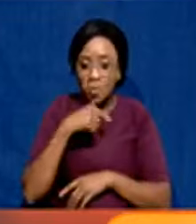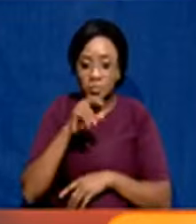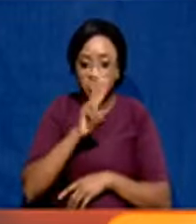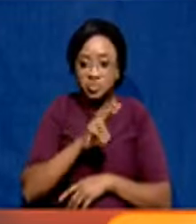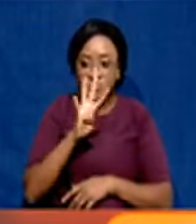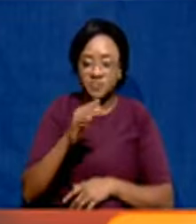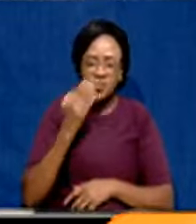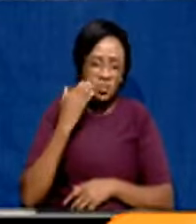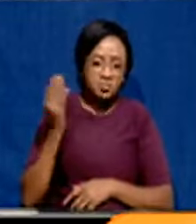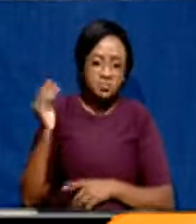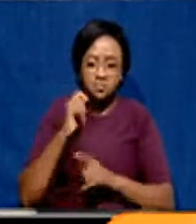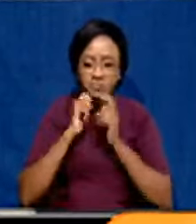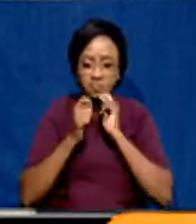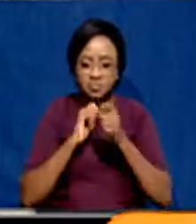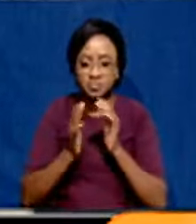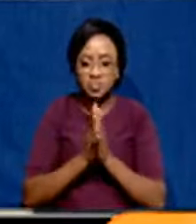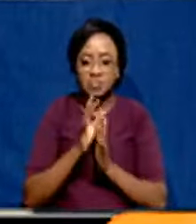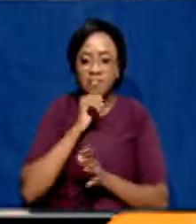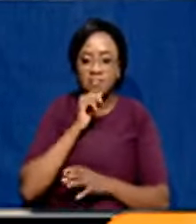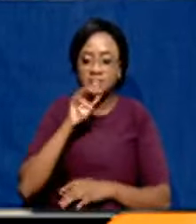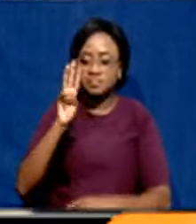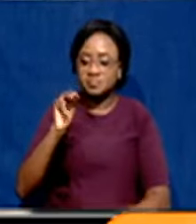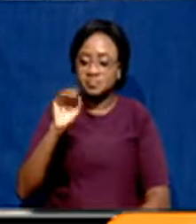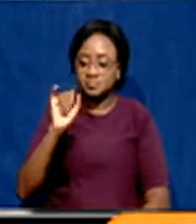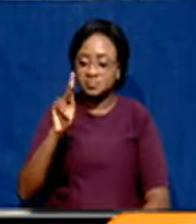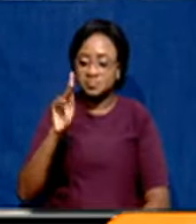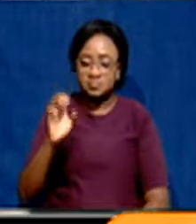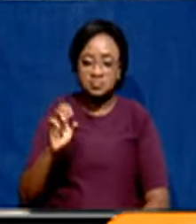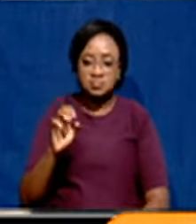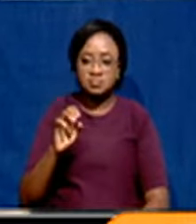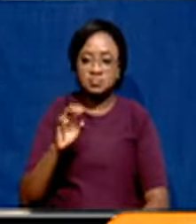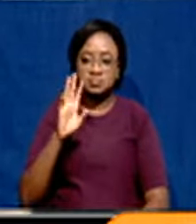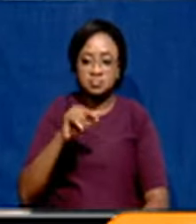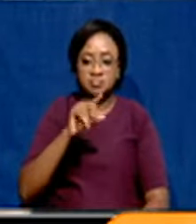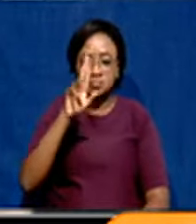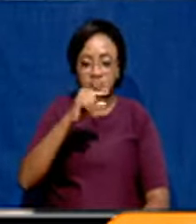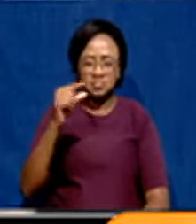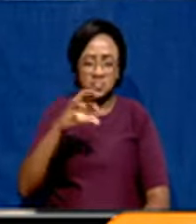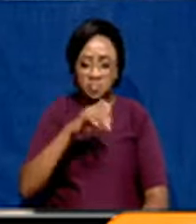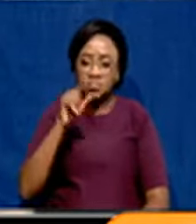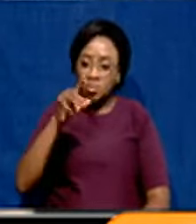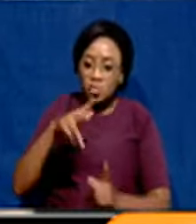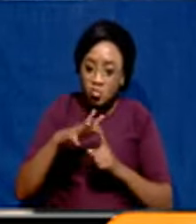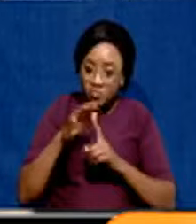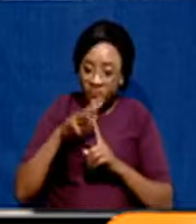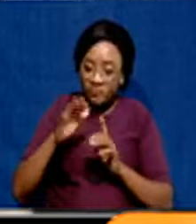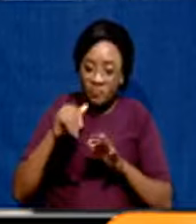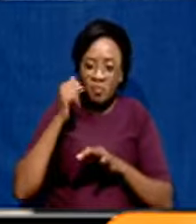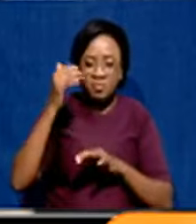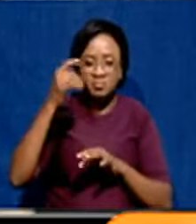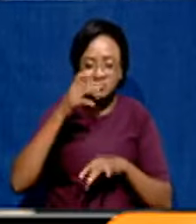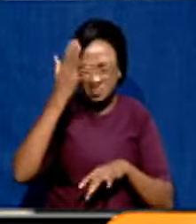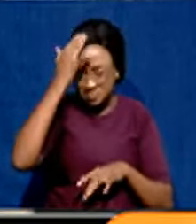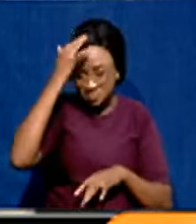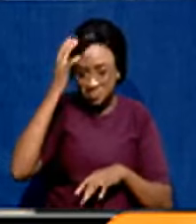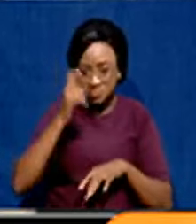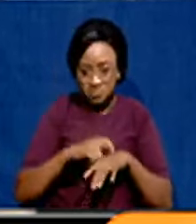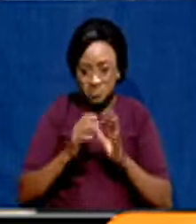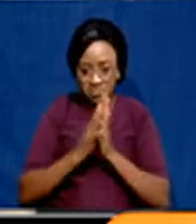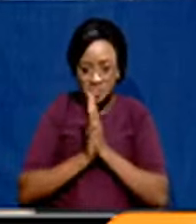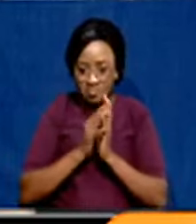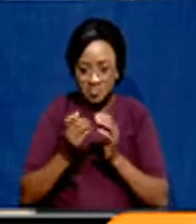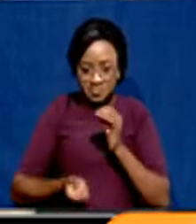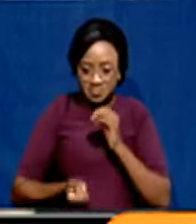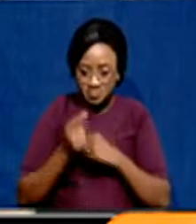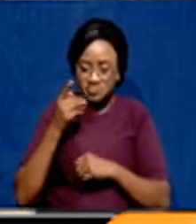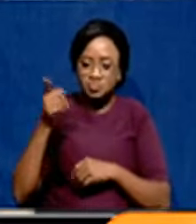Okinyi joins us from Uasin Gishu County, where you have been there, Mike, since the story broke, you know, speaking